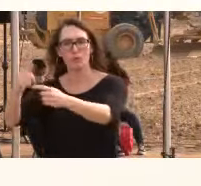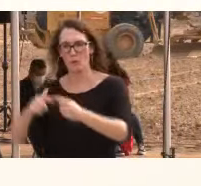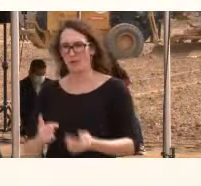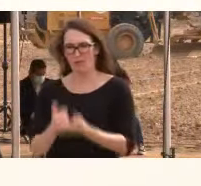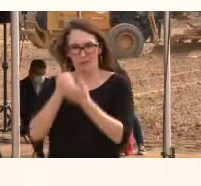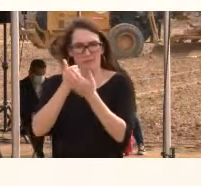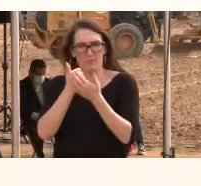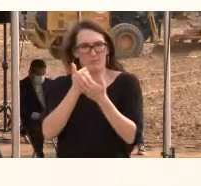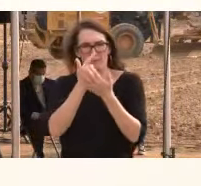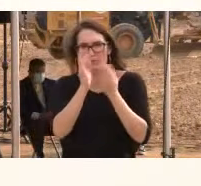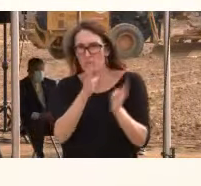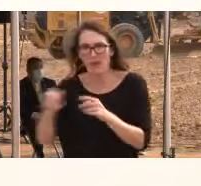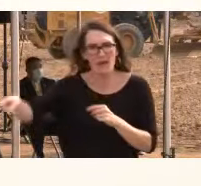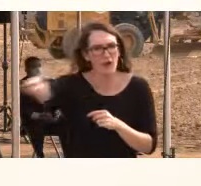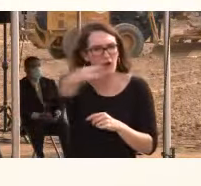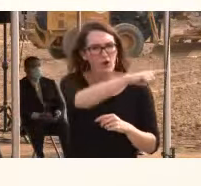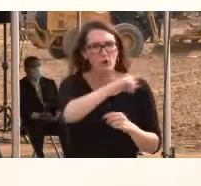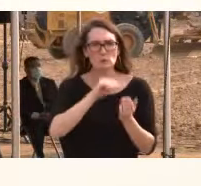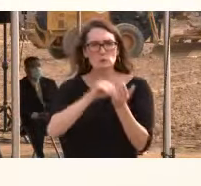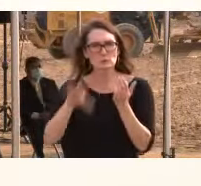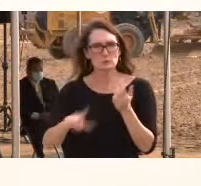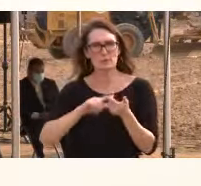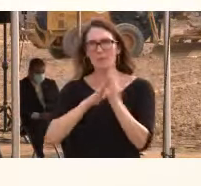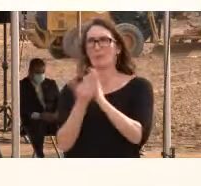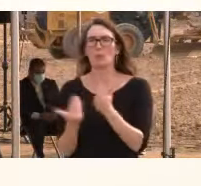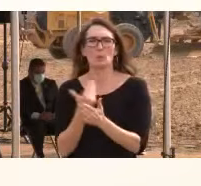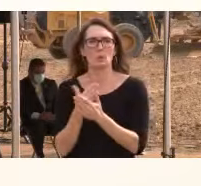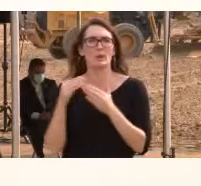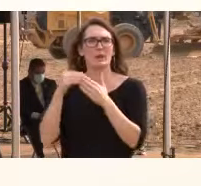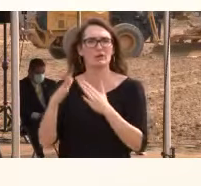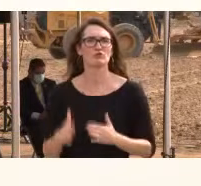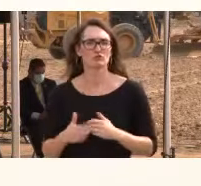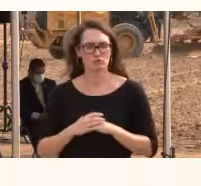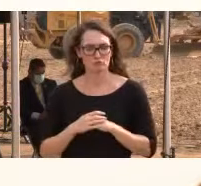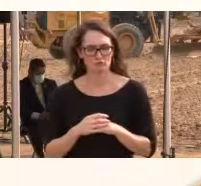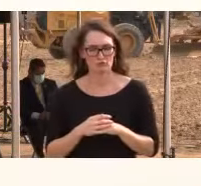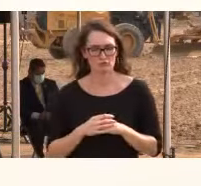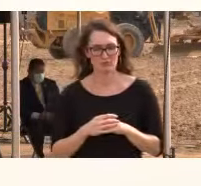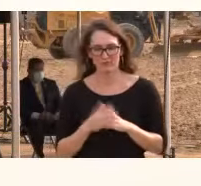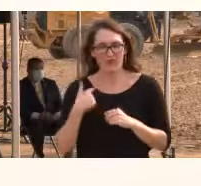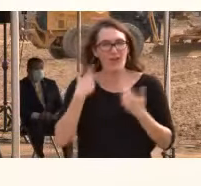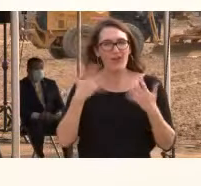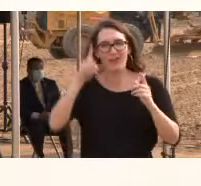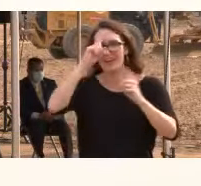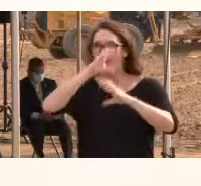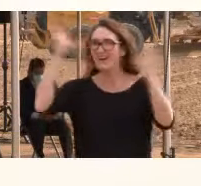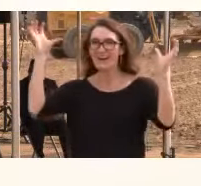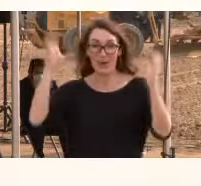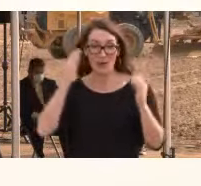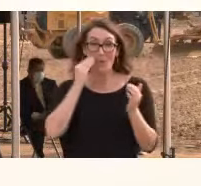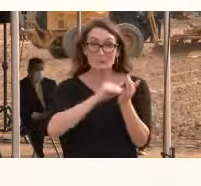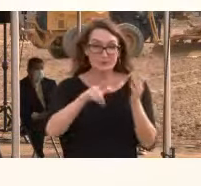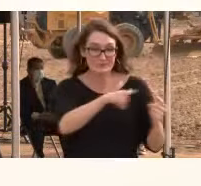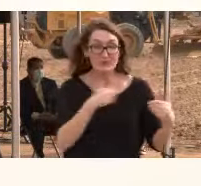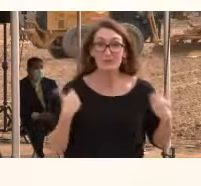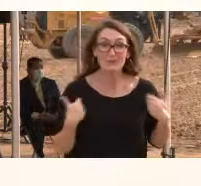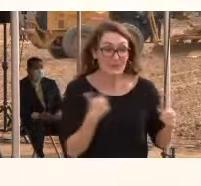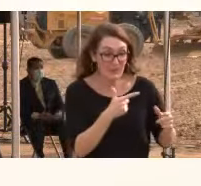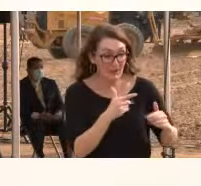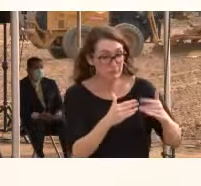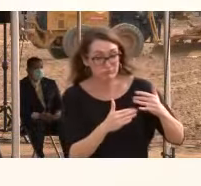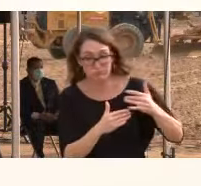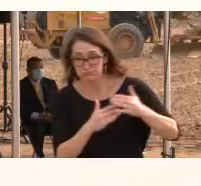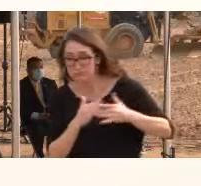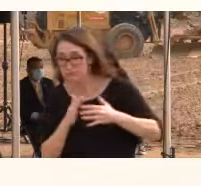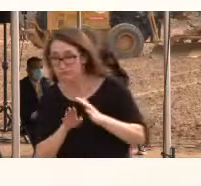new generation of leaders. And I can already imagine the faces of our talented students as they